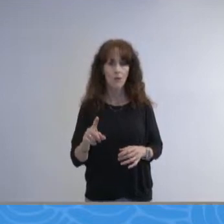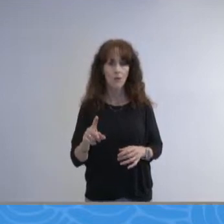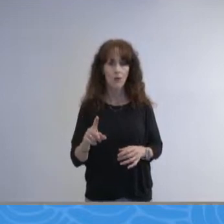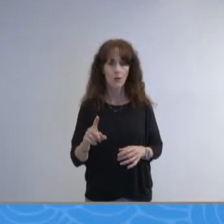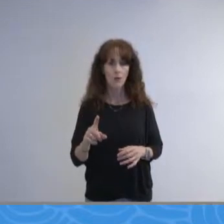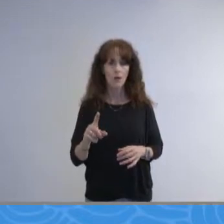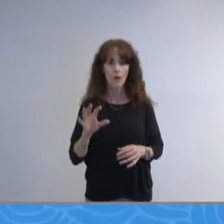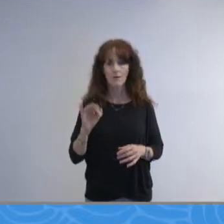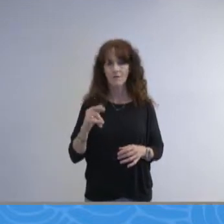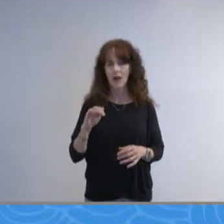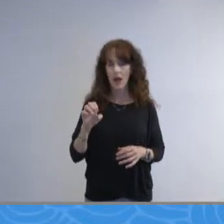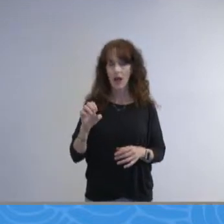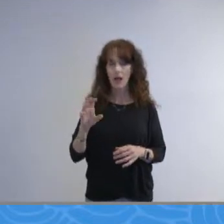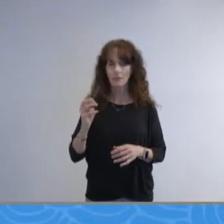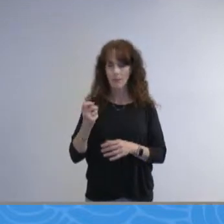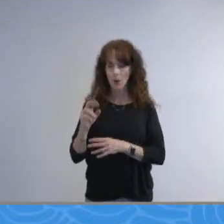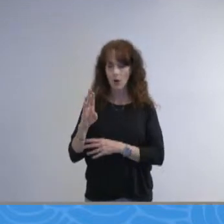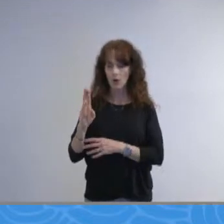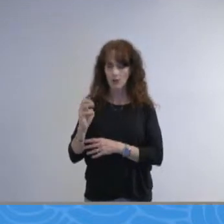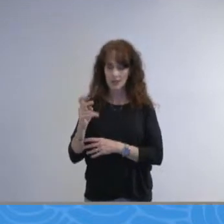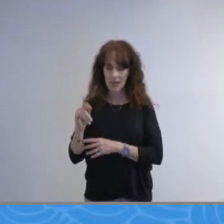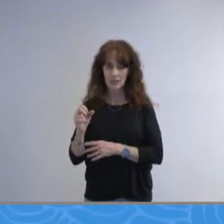motor skills, speech and language.